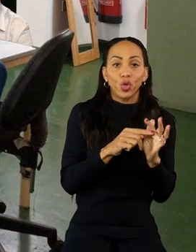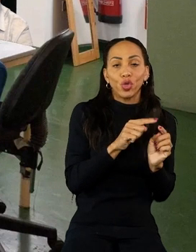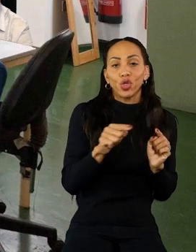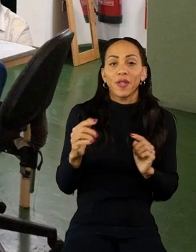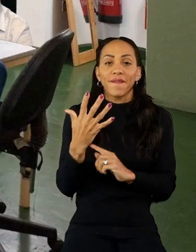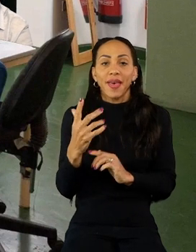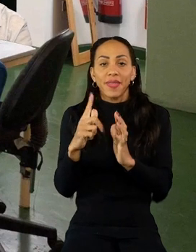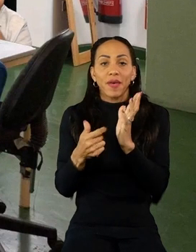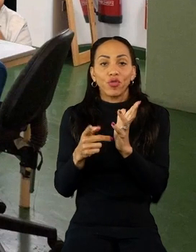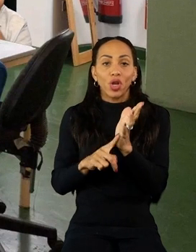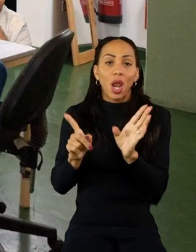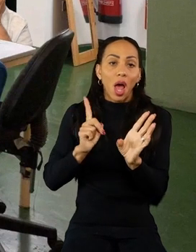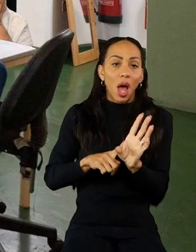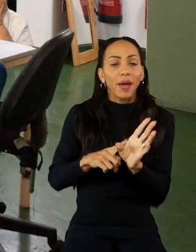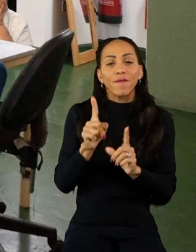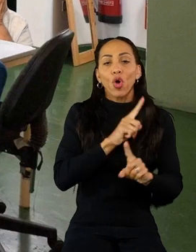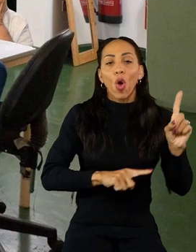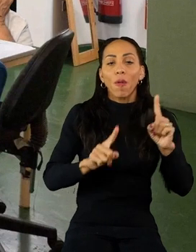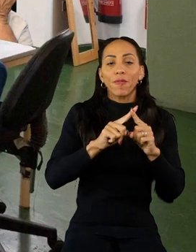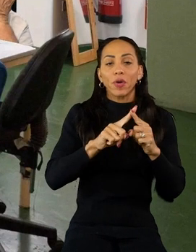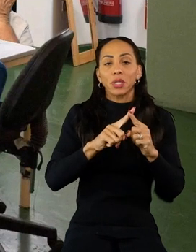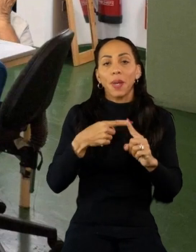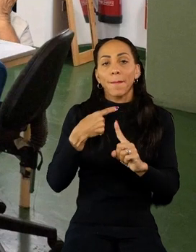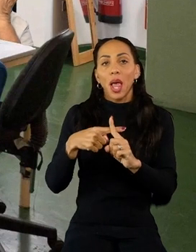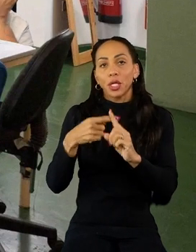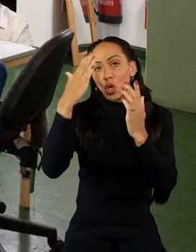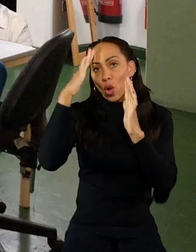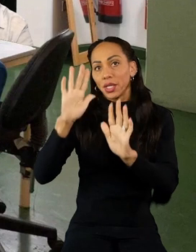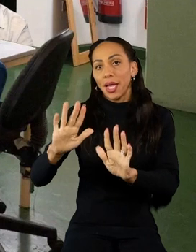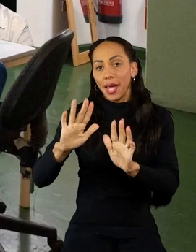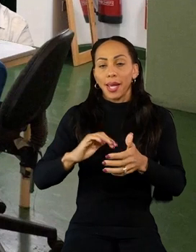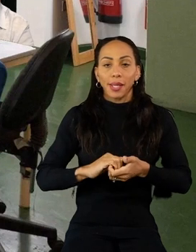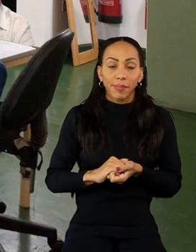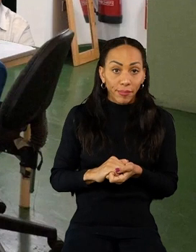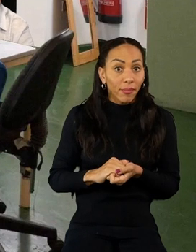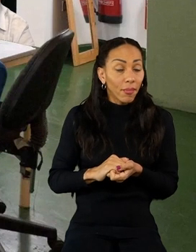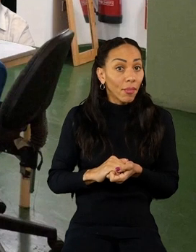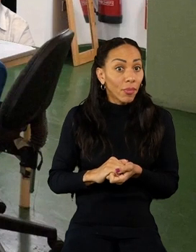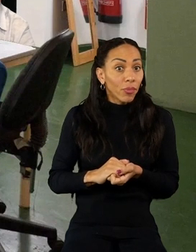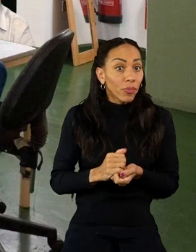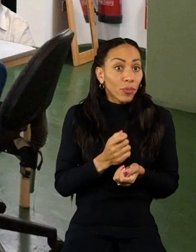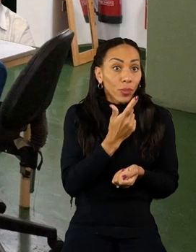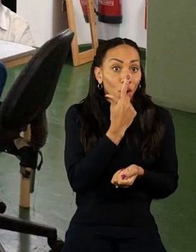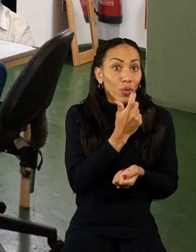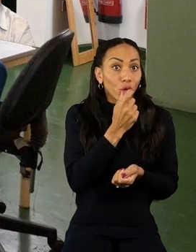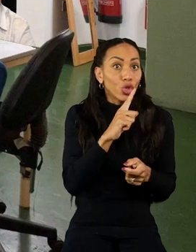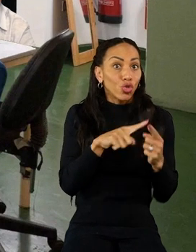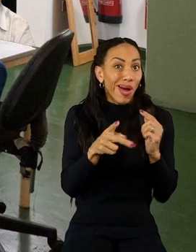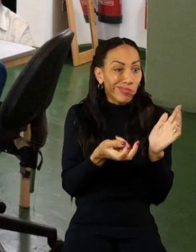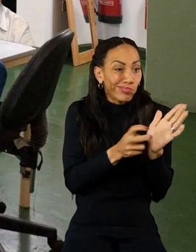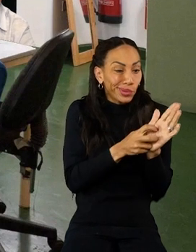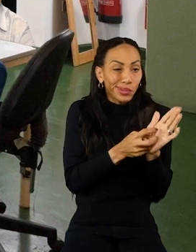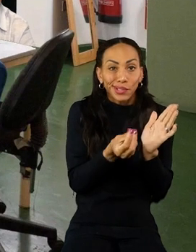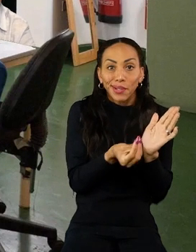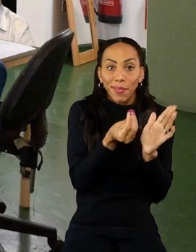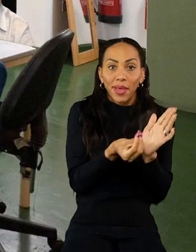I'm away from the 21st of June until the 5th of July at a conference and a bit of vacation, but.